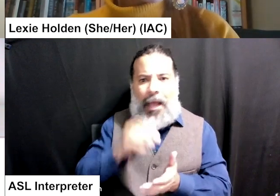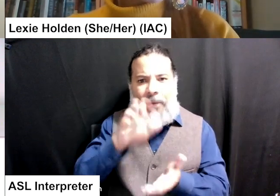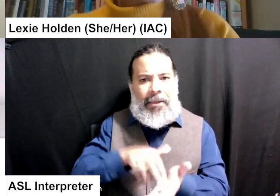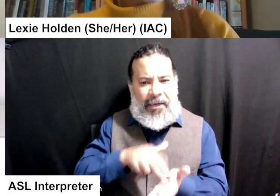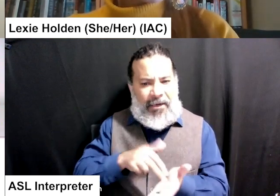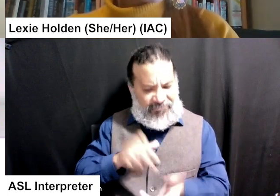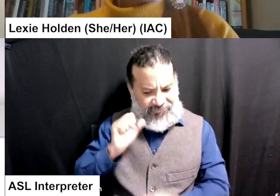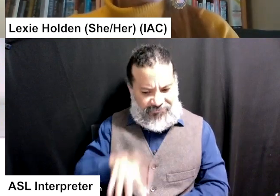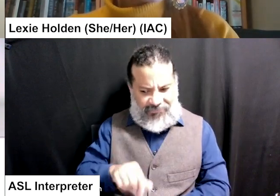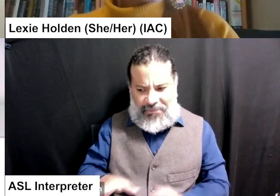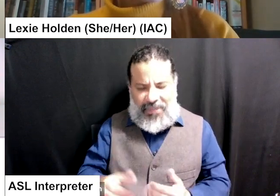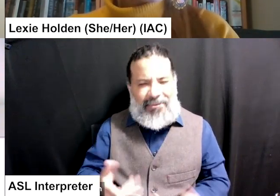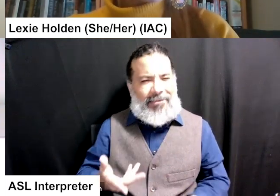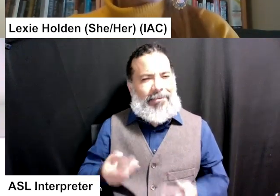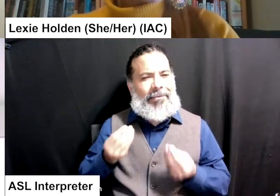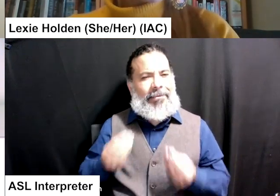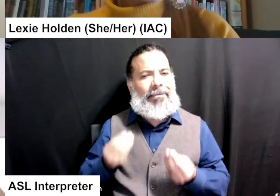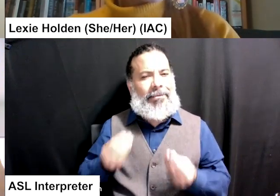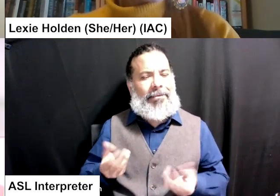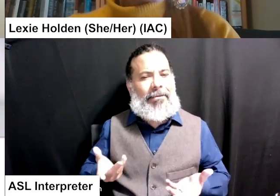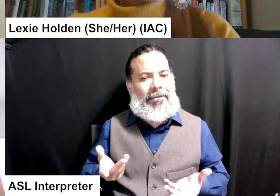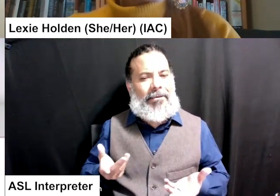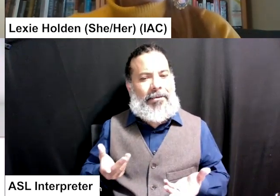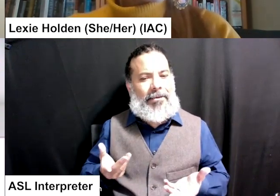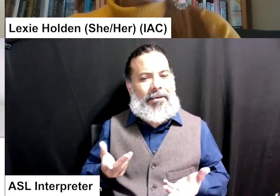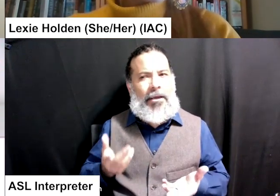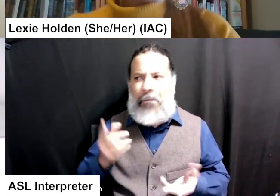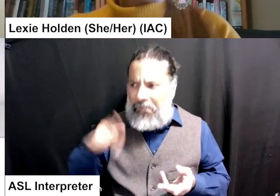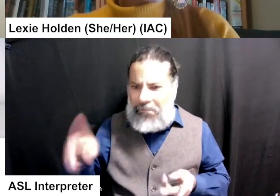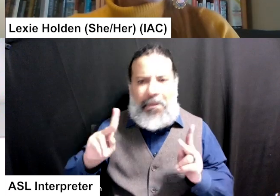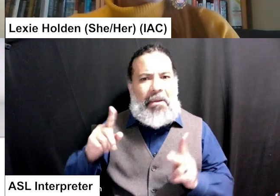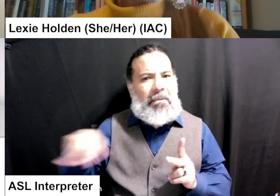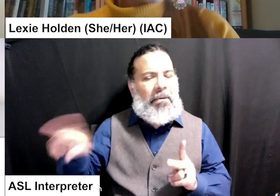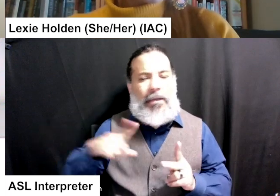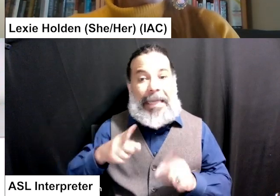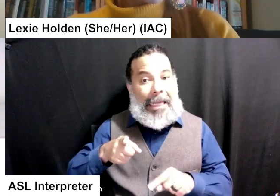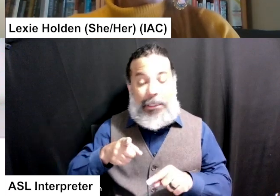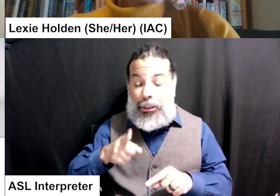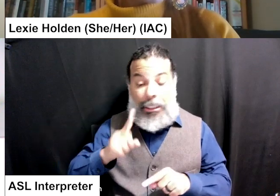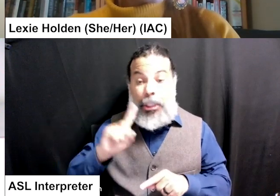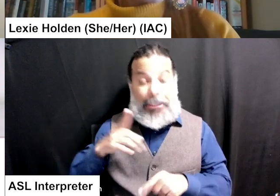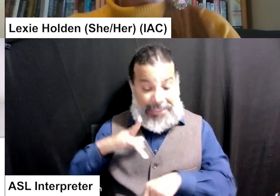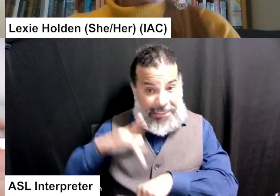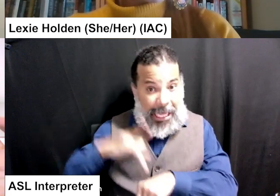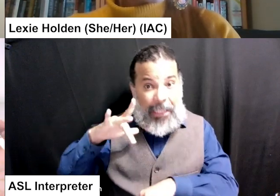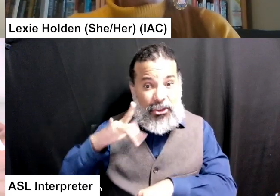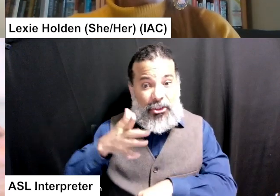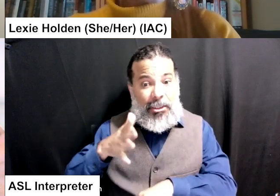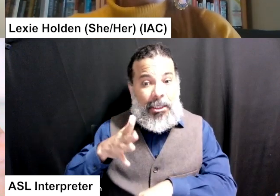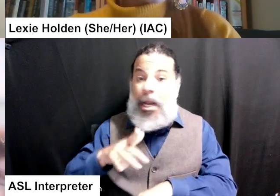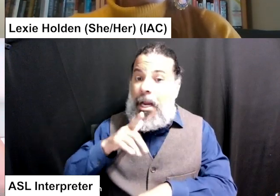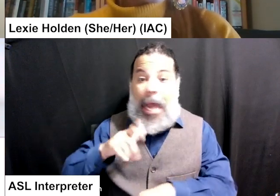right into that package. And it's like, do you know that there's people that just by touching it, not